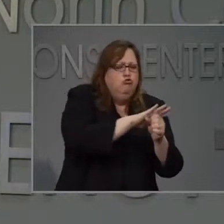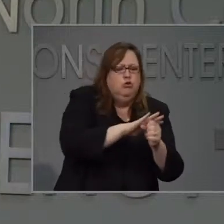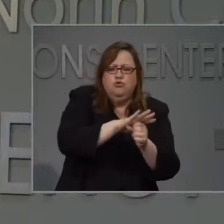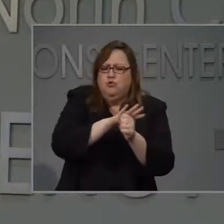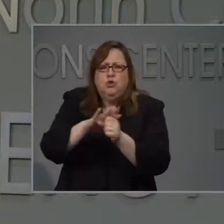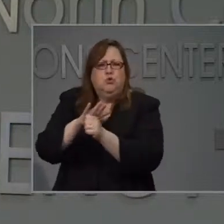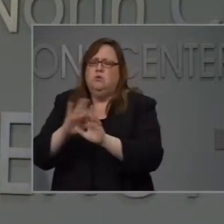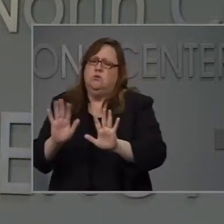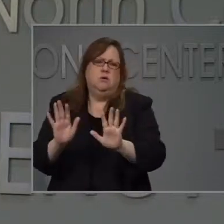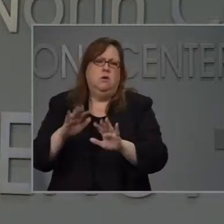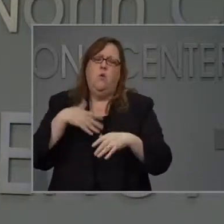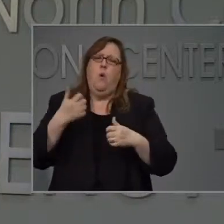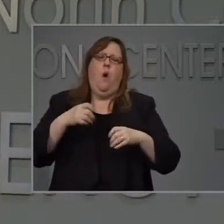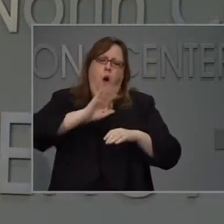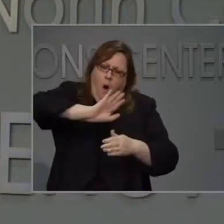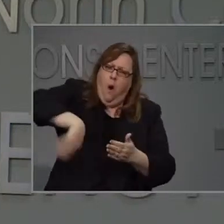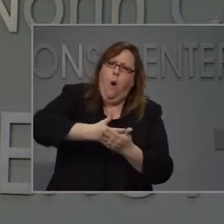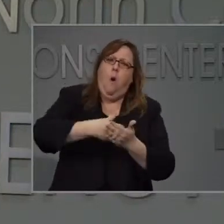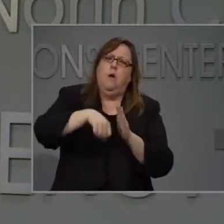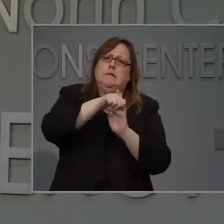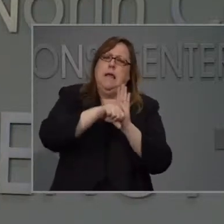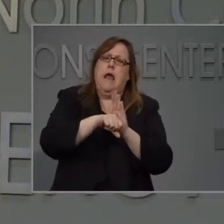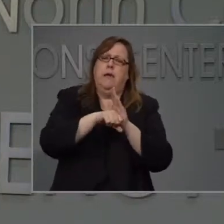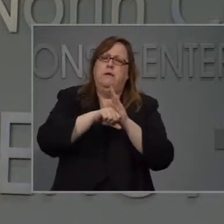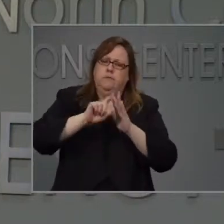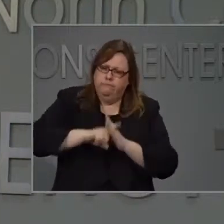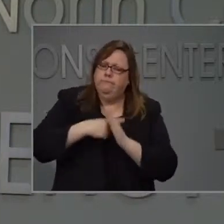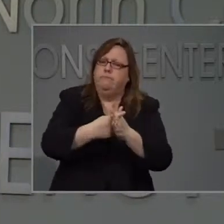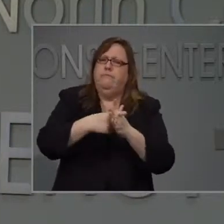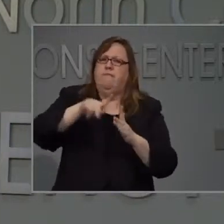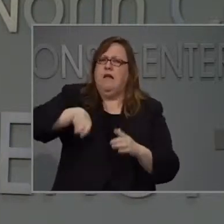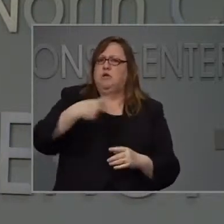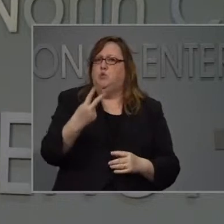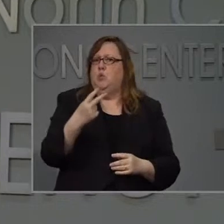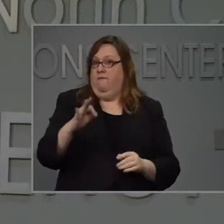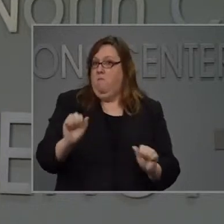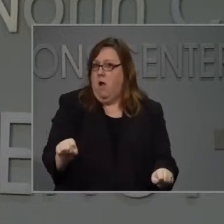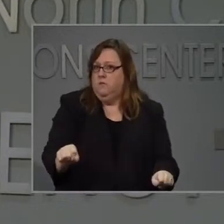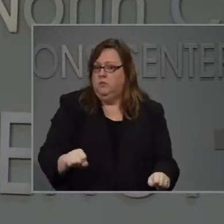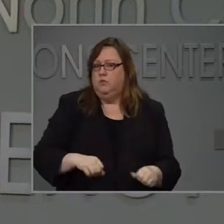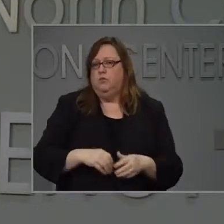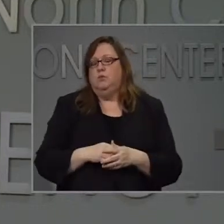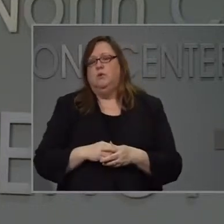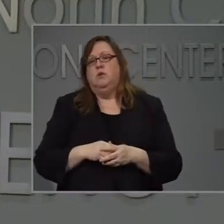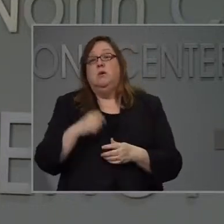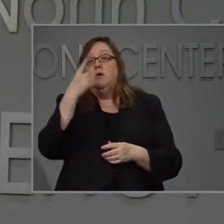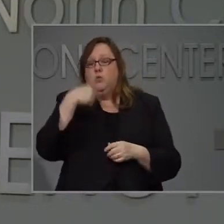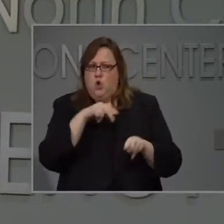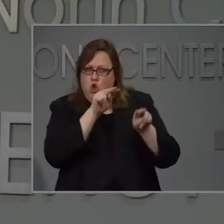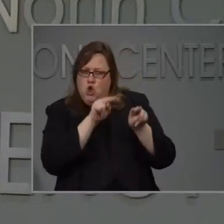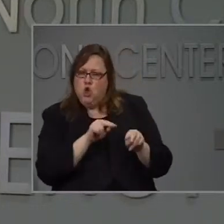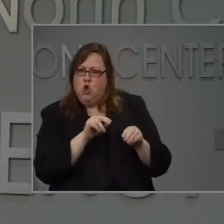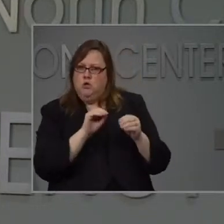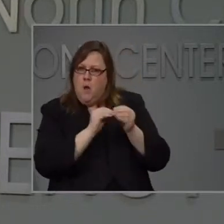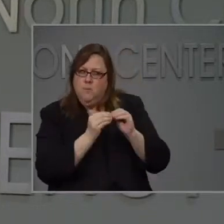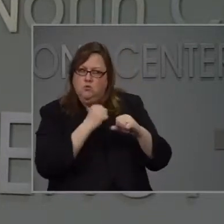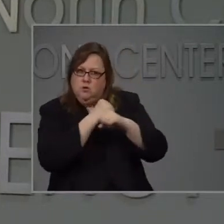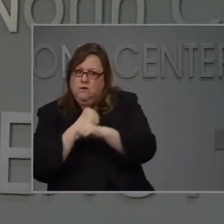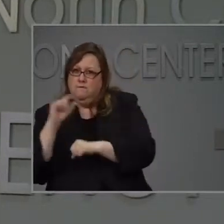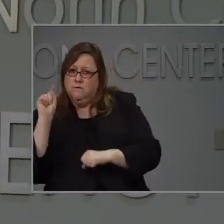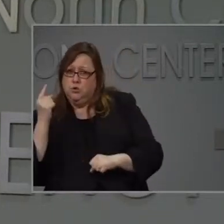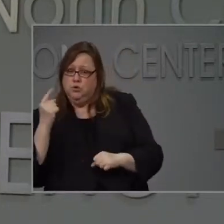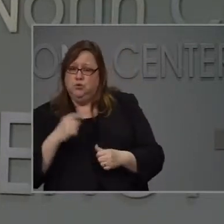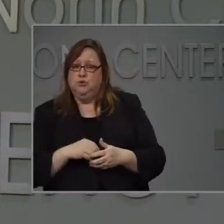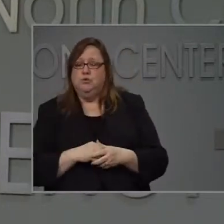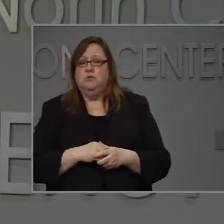phase 2 if our indicators show that we can. And if that's the case, we won't really need to worry as much